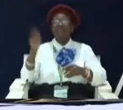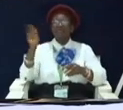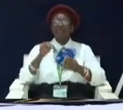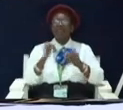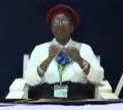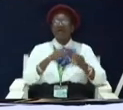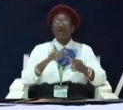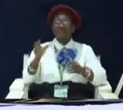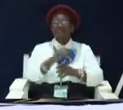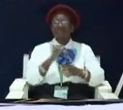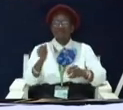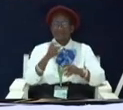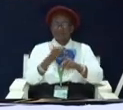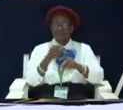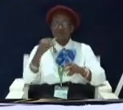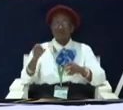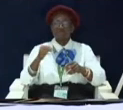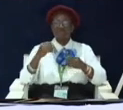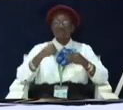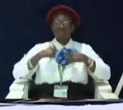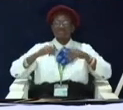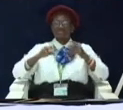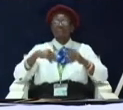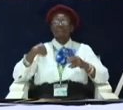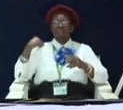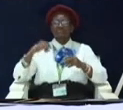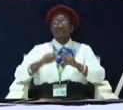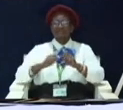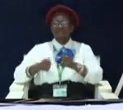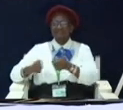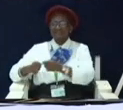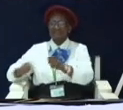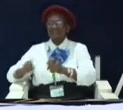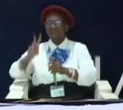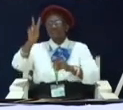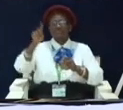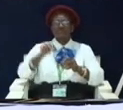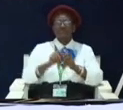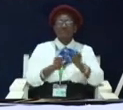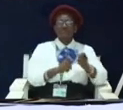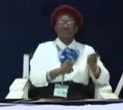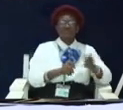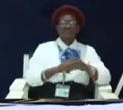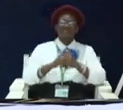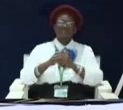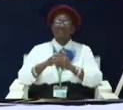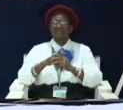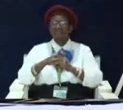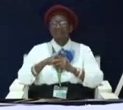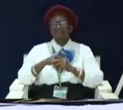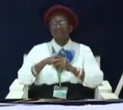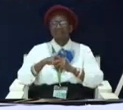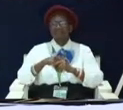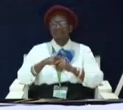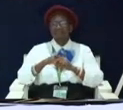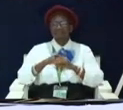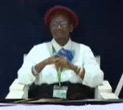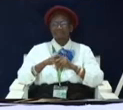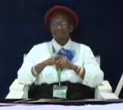he took hold of his own clothes and rent them in two pieces. Elisha si ri, o si ki gbe pe,